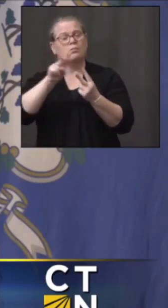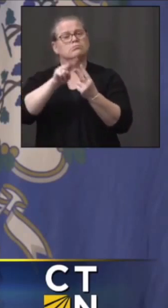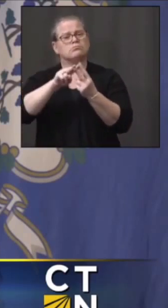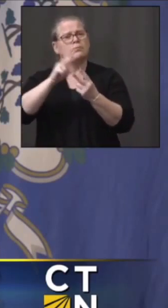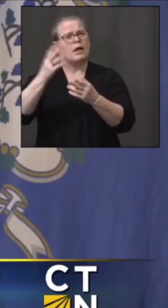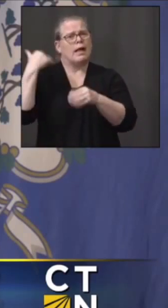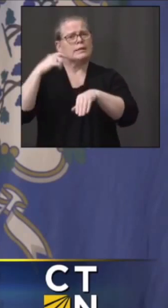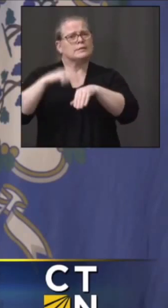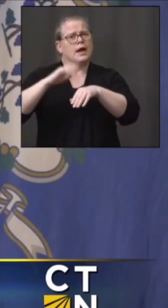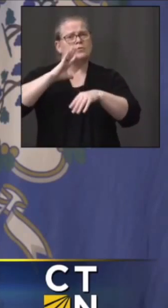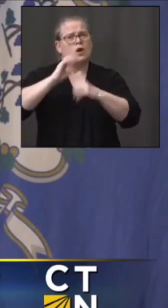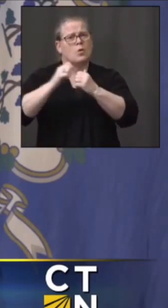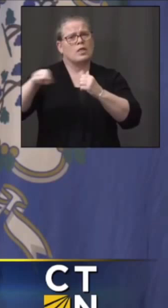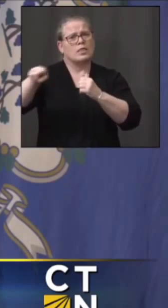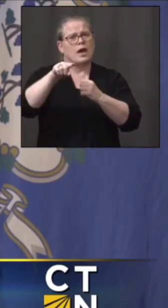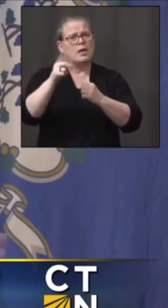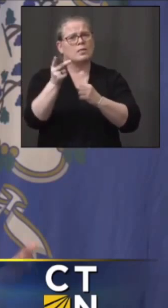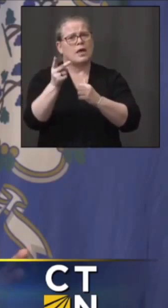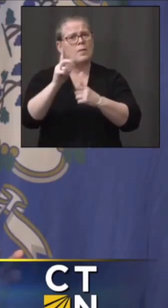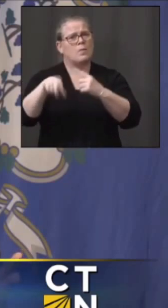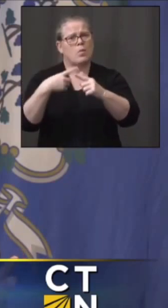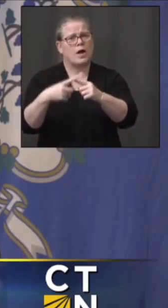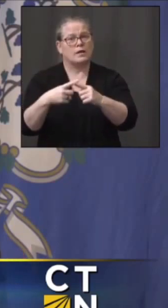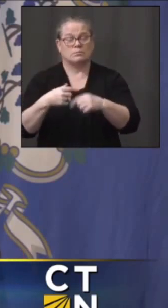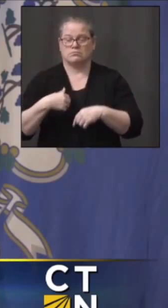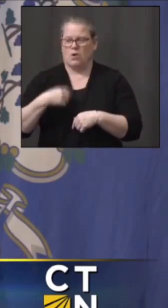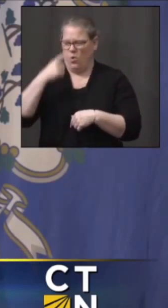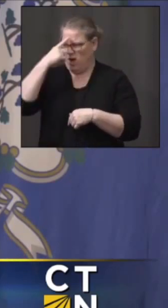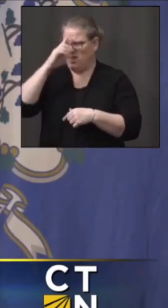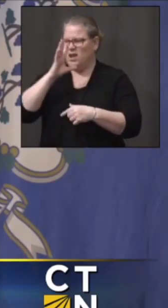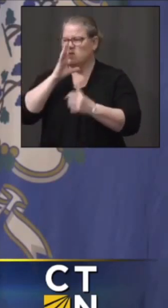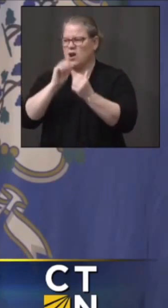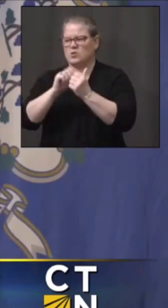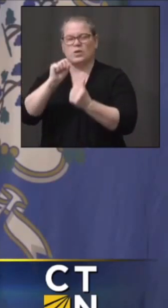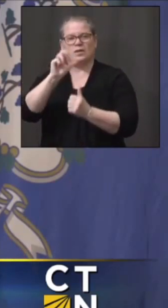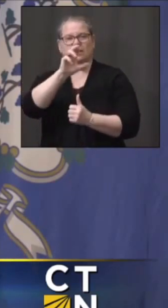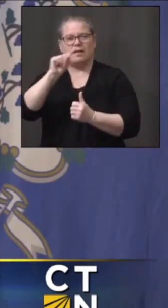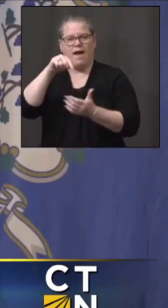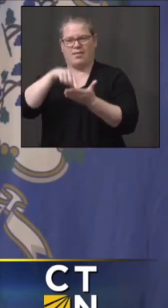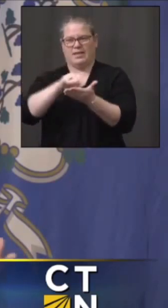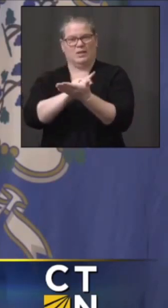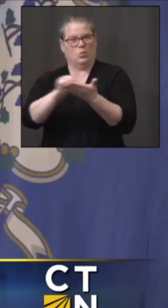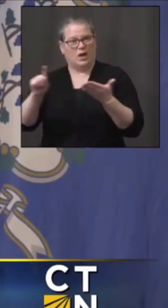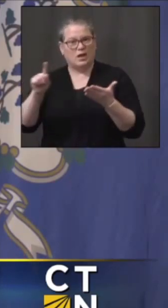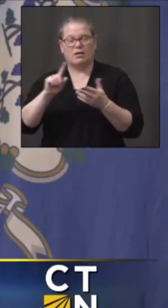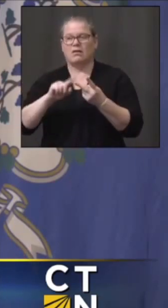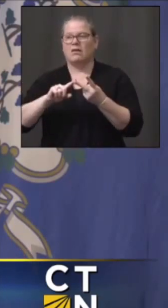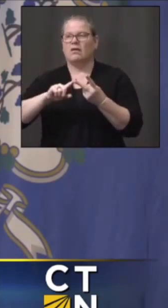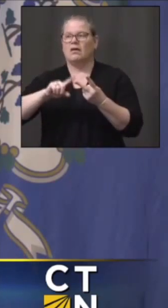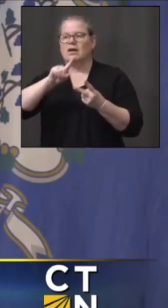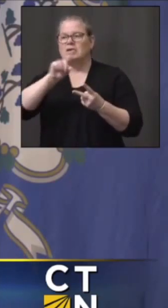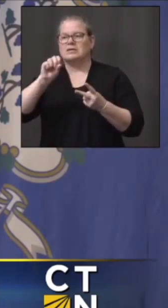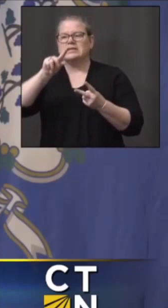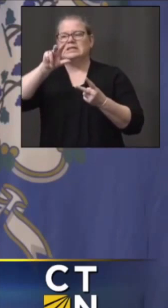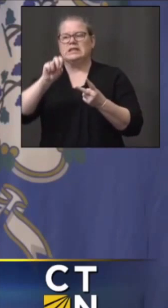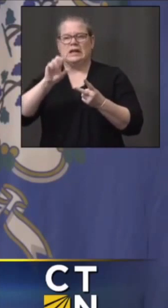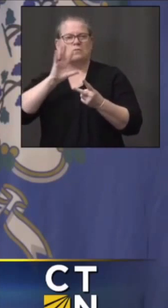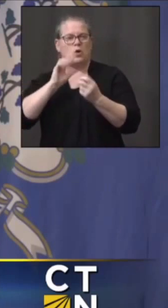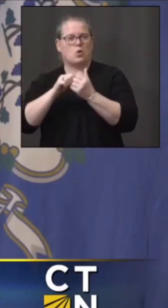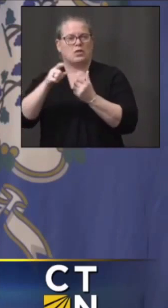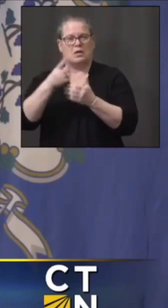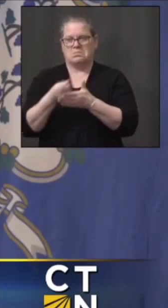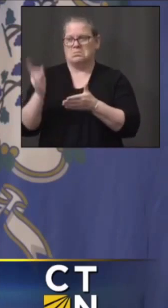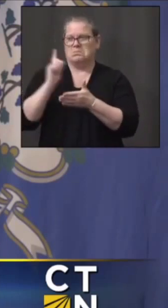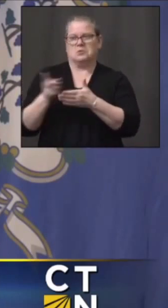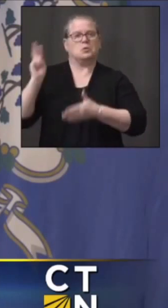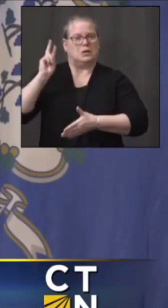Oh, man, I think Scott was this week. Zeke was probably a week or two ago. Okay,